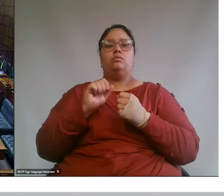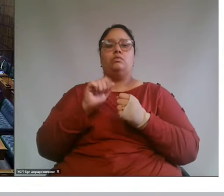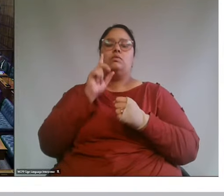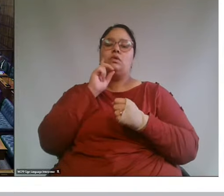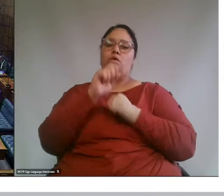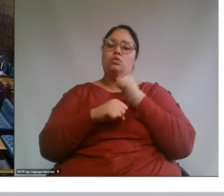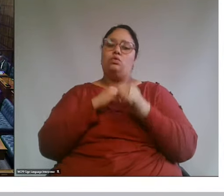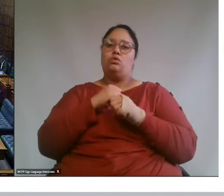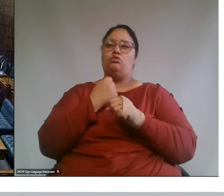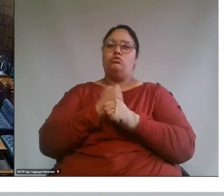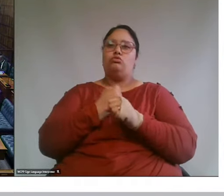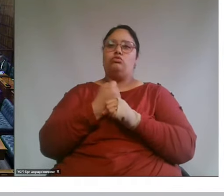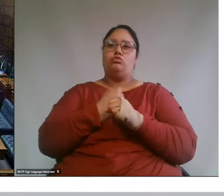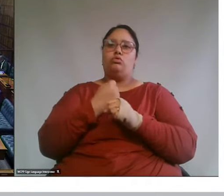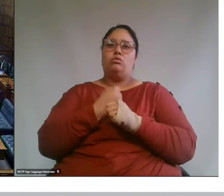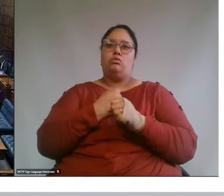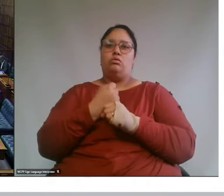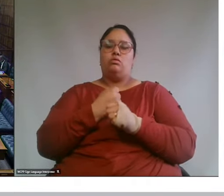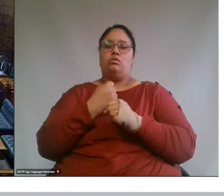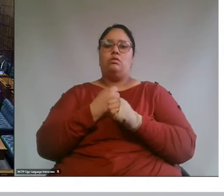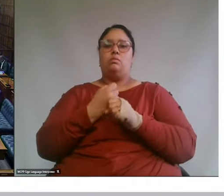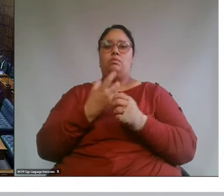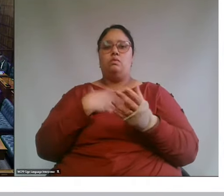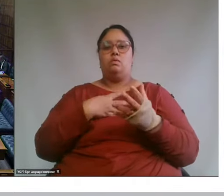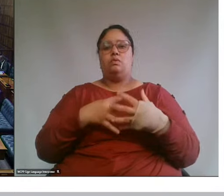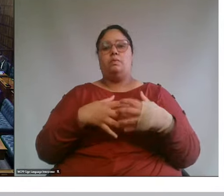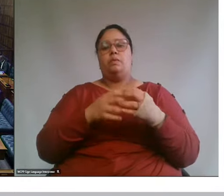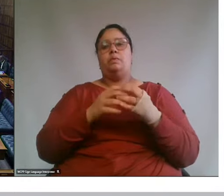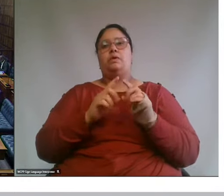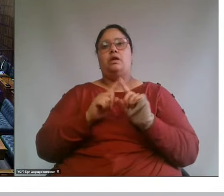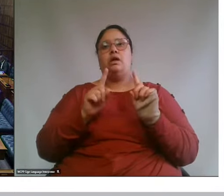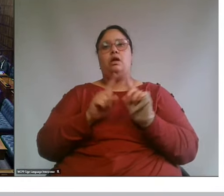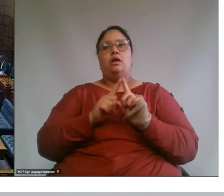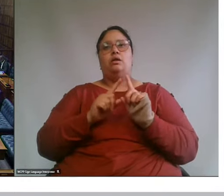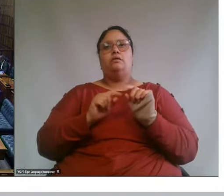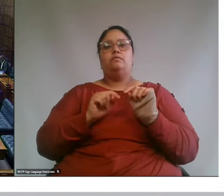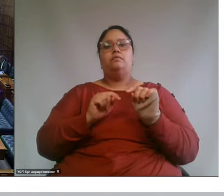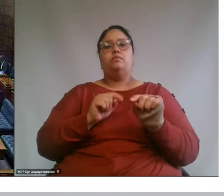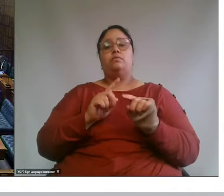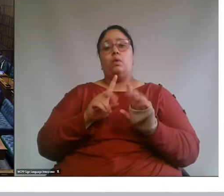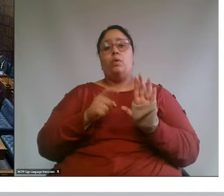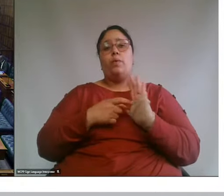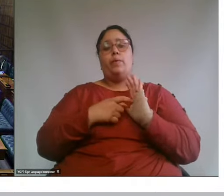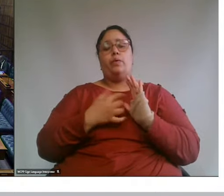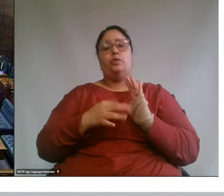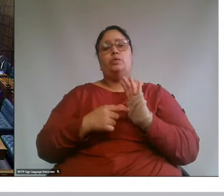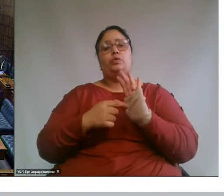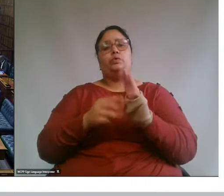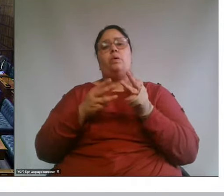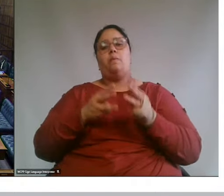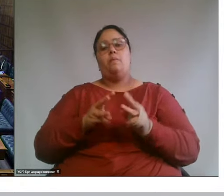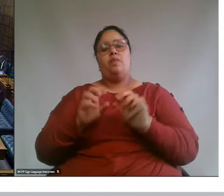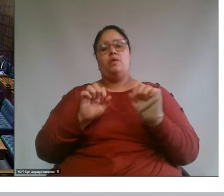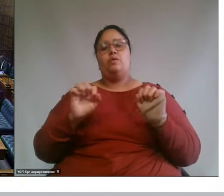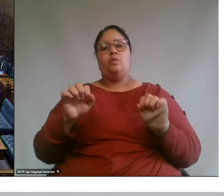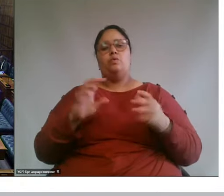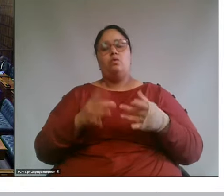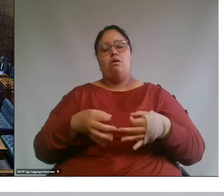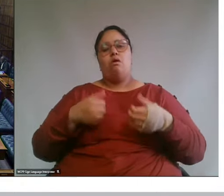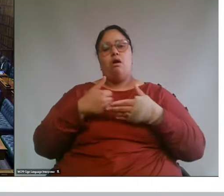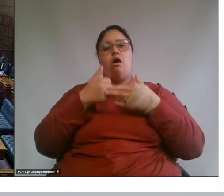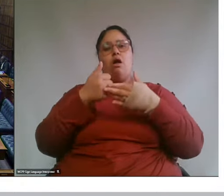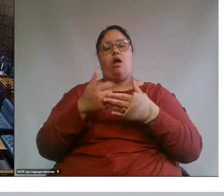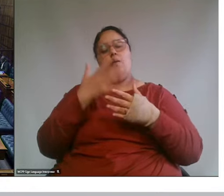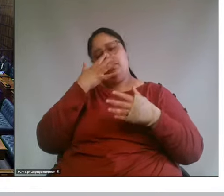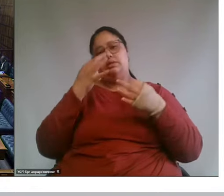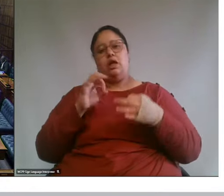that they're trying to to create and then ultimately we're going to be focusing quite significantly on a methodology to help us to determine that